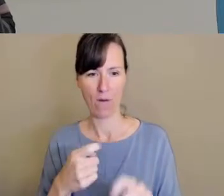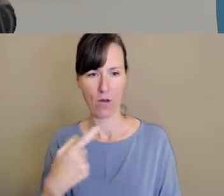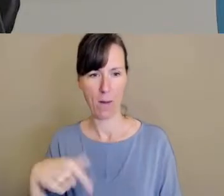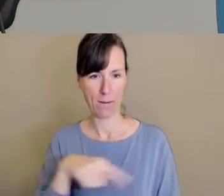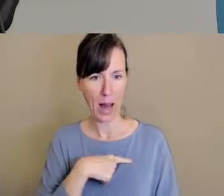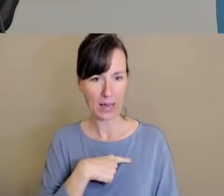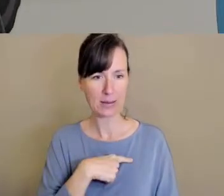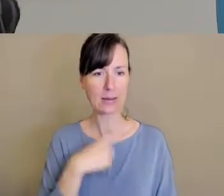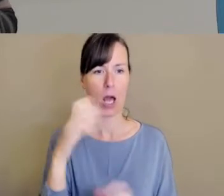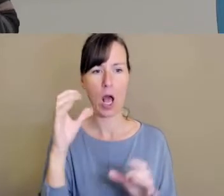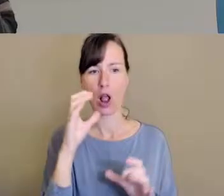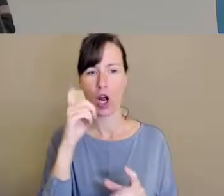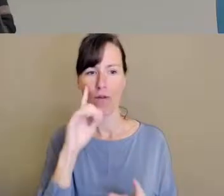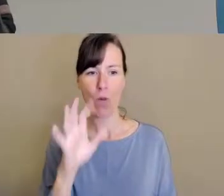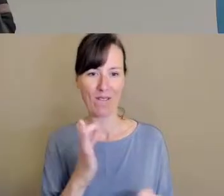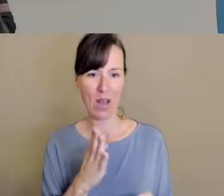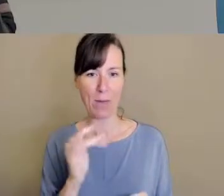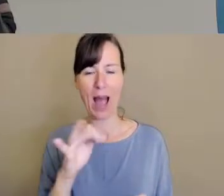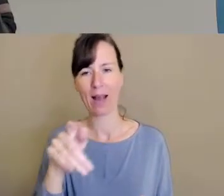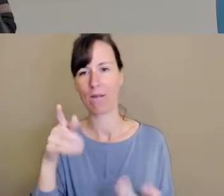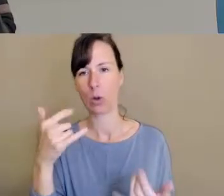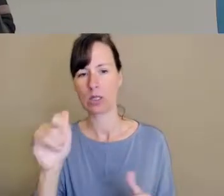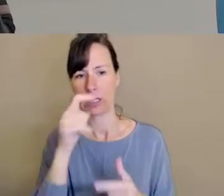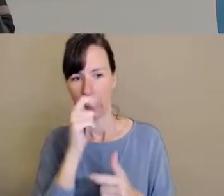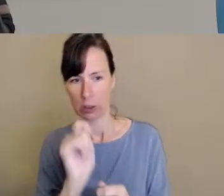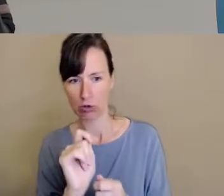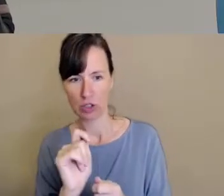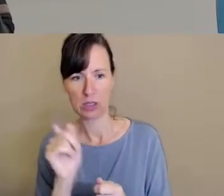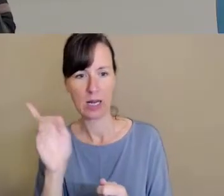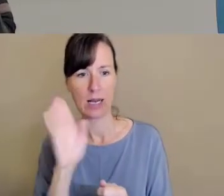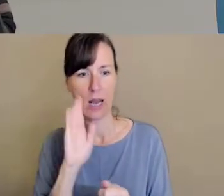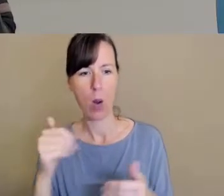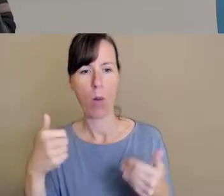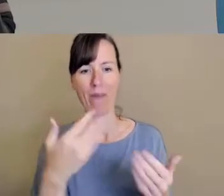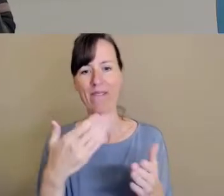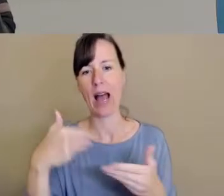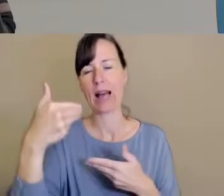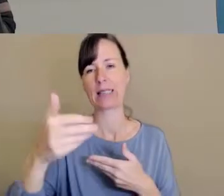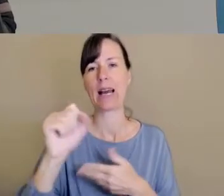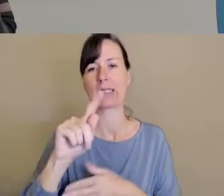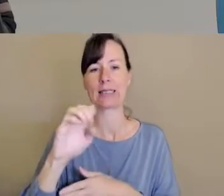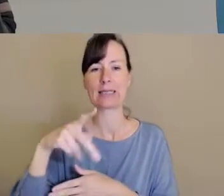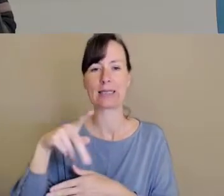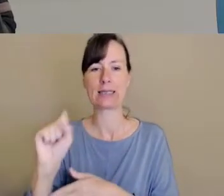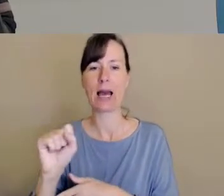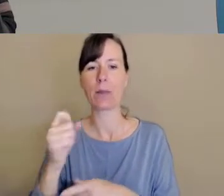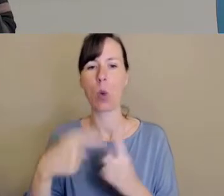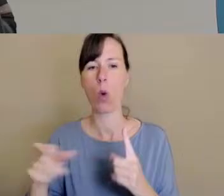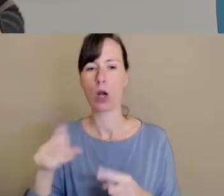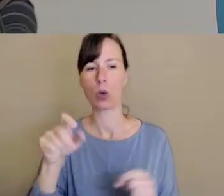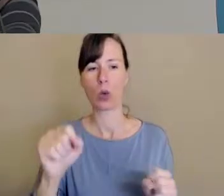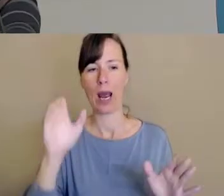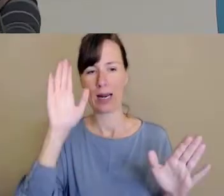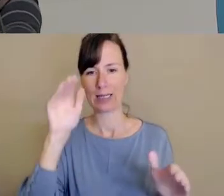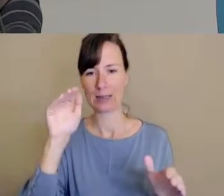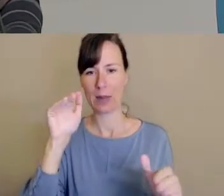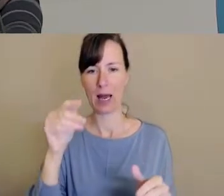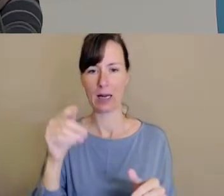be expecting as we continue to reach our 91 minimum. That's all I have. Thank you so much.